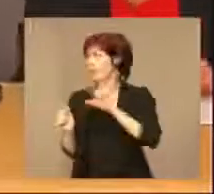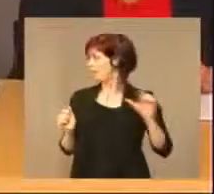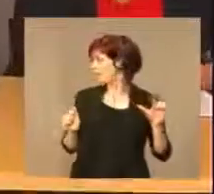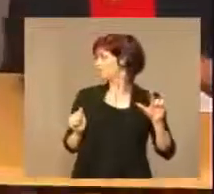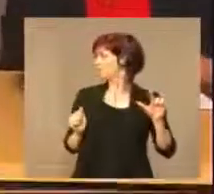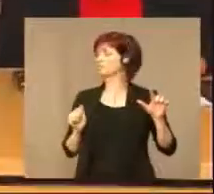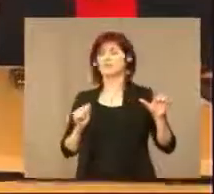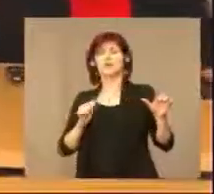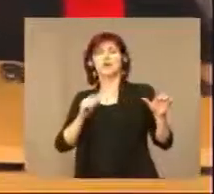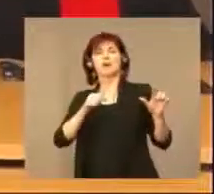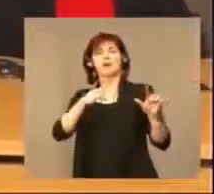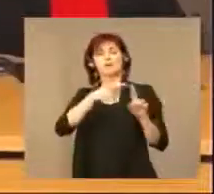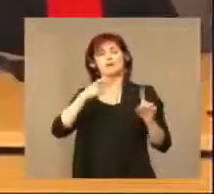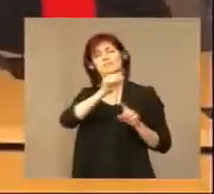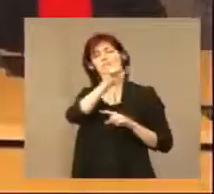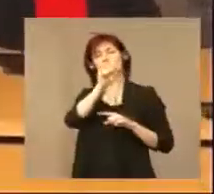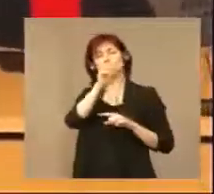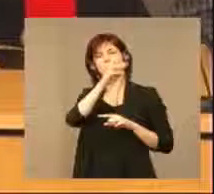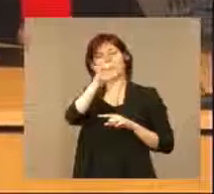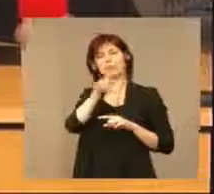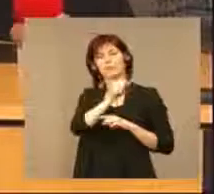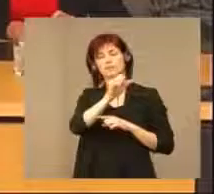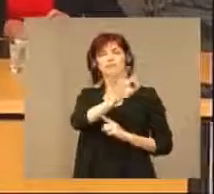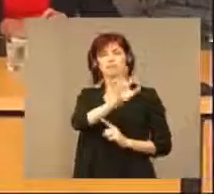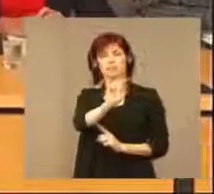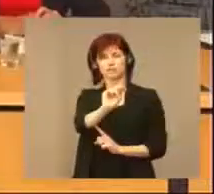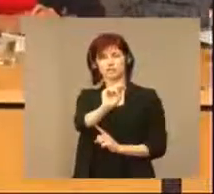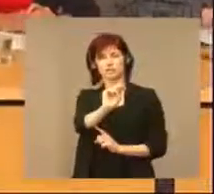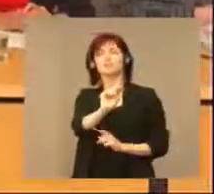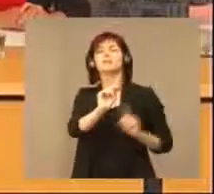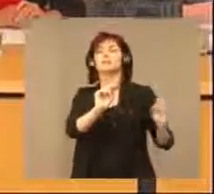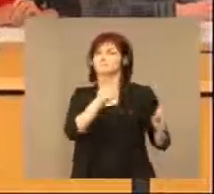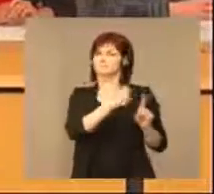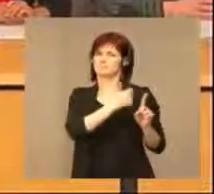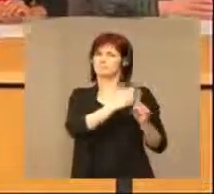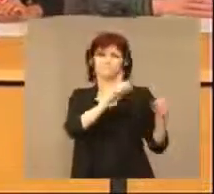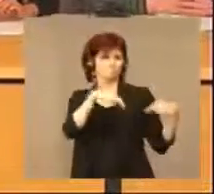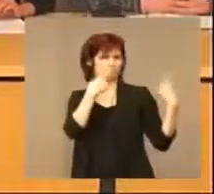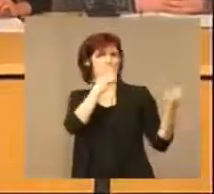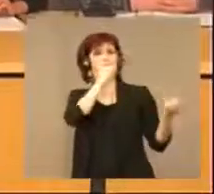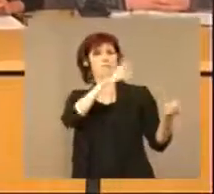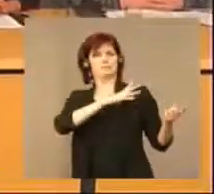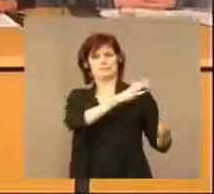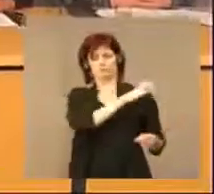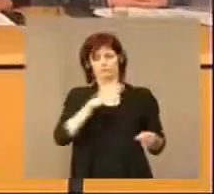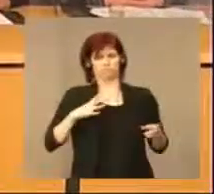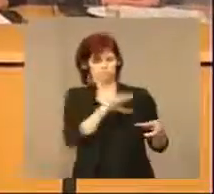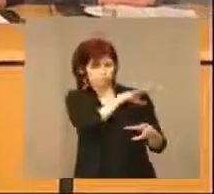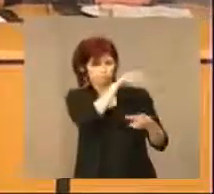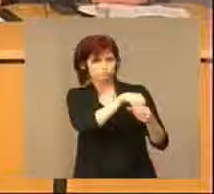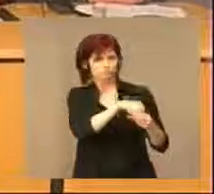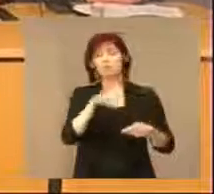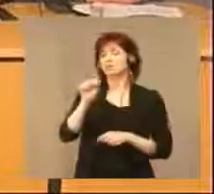of St. Mary's First Nation in New Brunswick and a longstanding member of the AFN Women's Council. And we also have